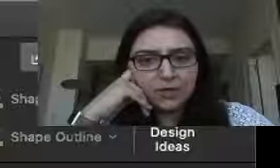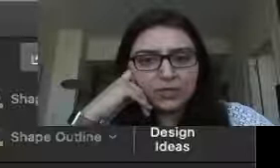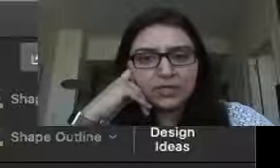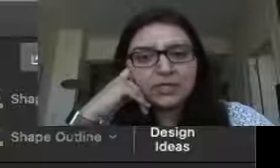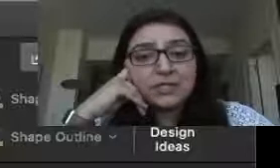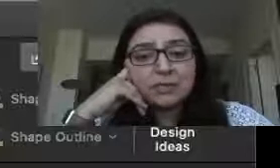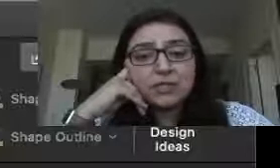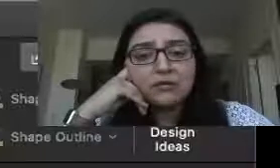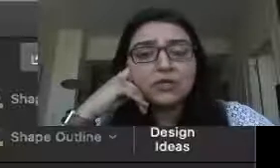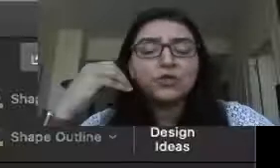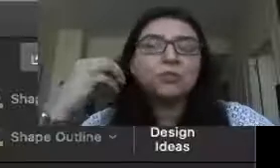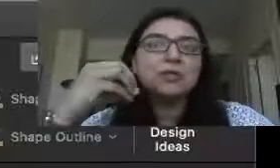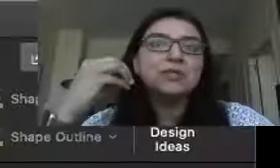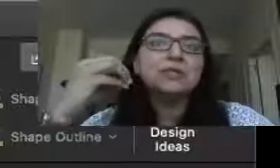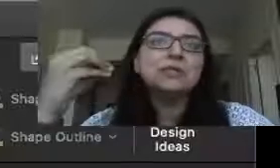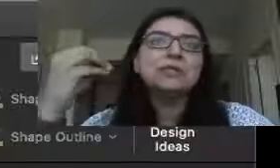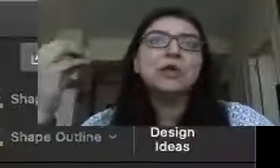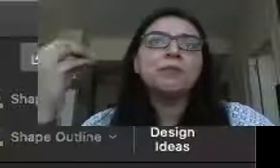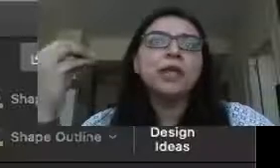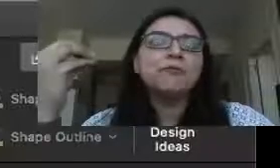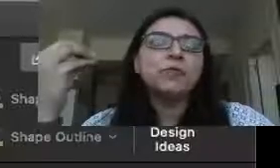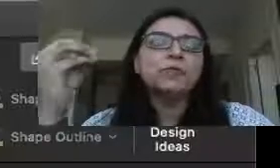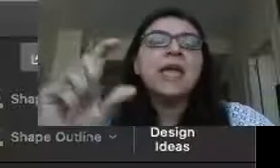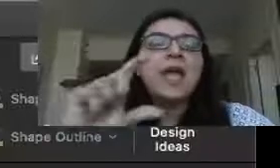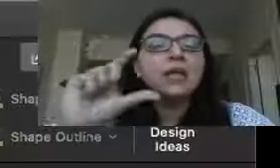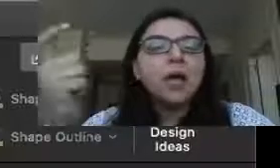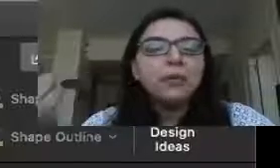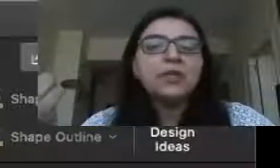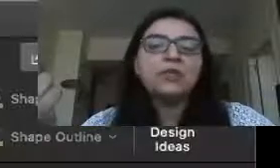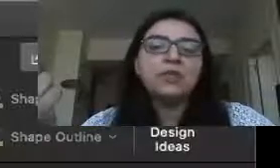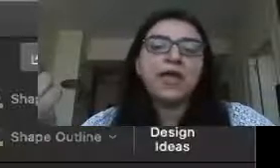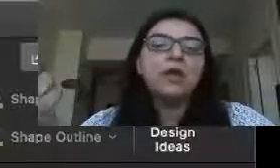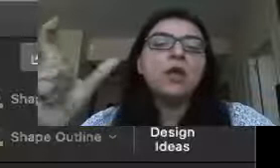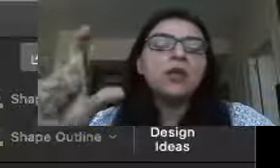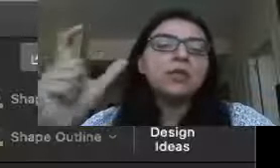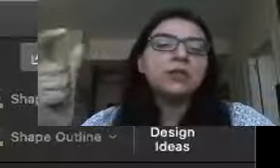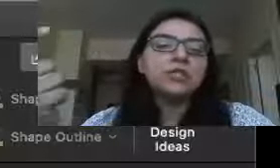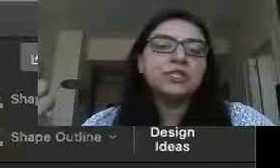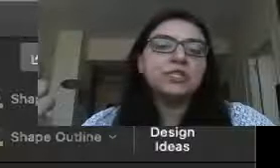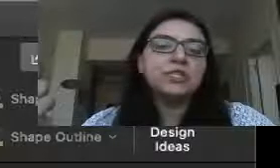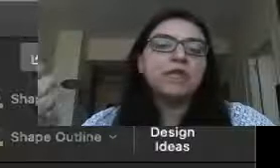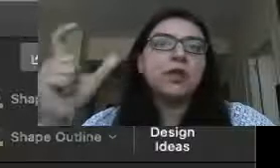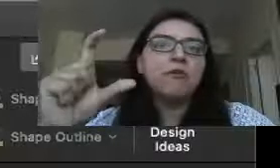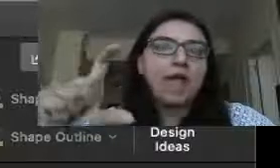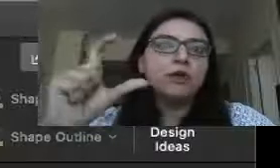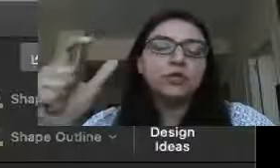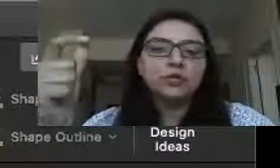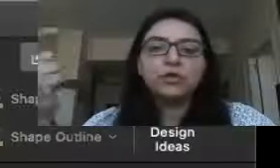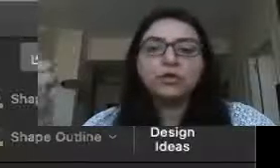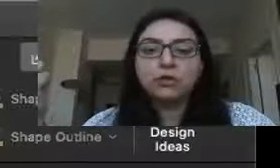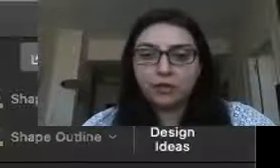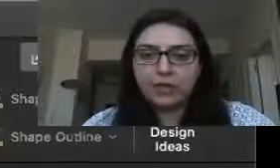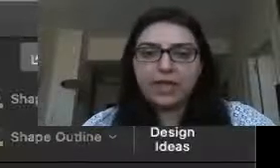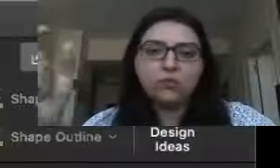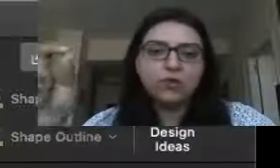and ensuring that accessibility features are built into these learning platforms, and coupling with that with an understanding of how